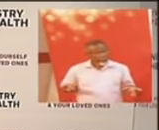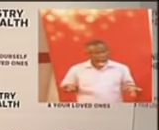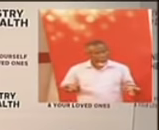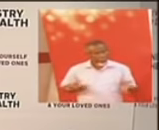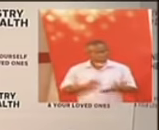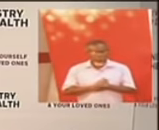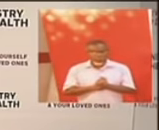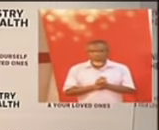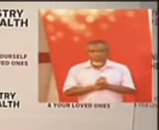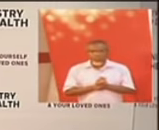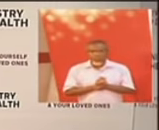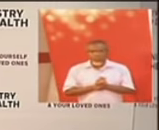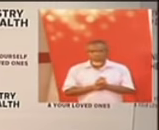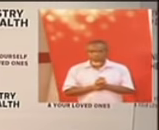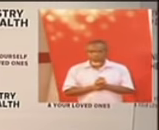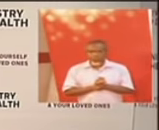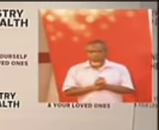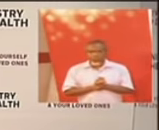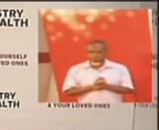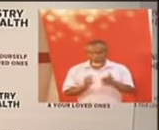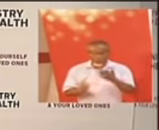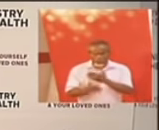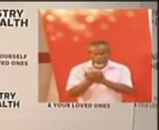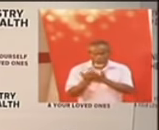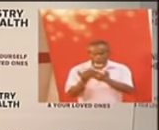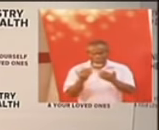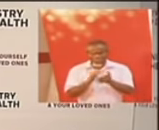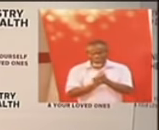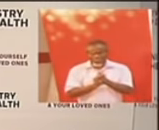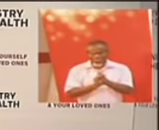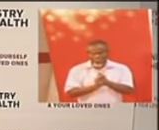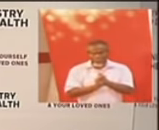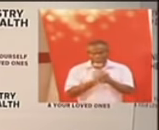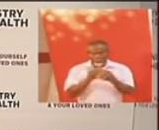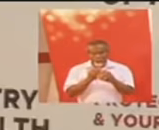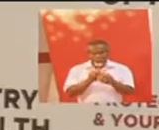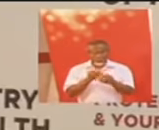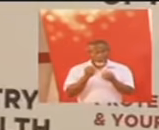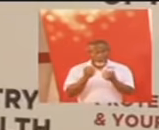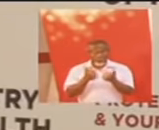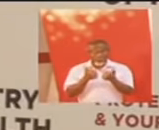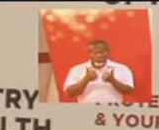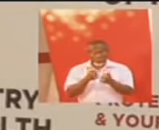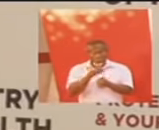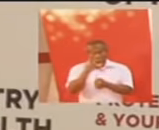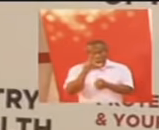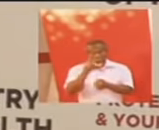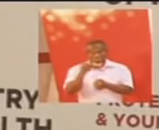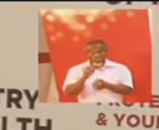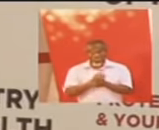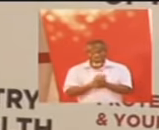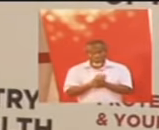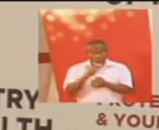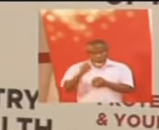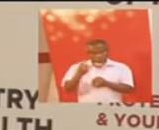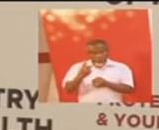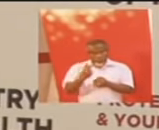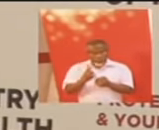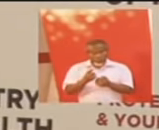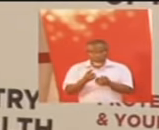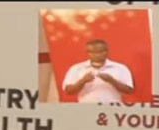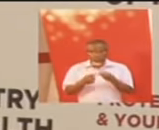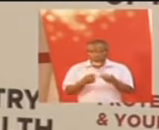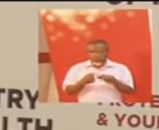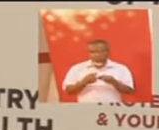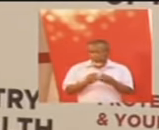response. Hi, good morning. Some very topical questions that you have posed to us. So the first question that